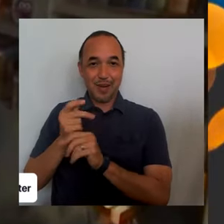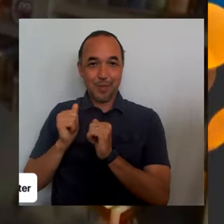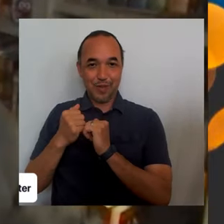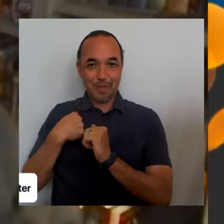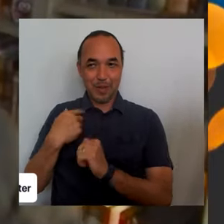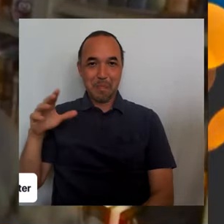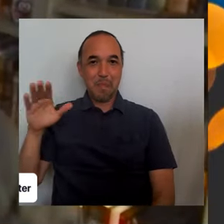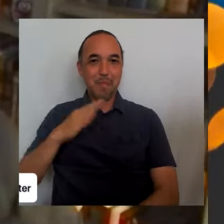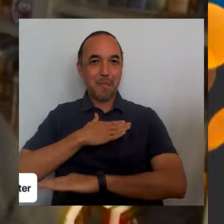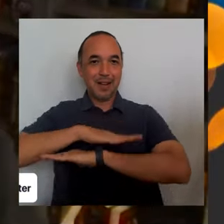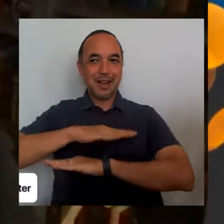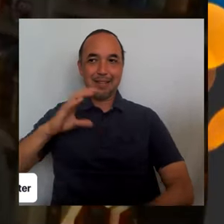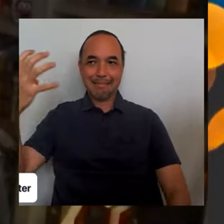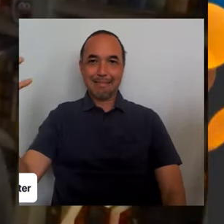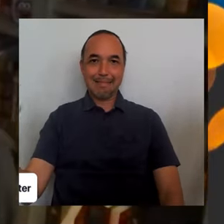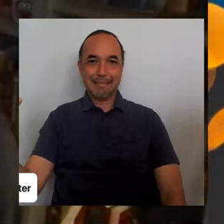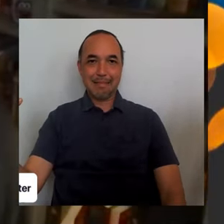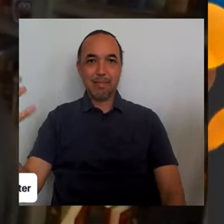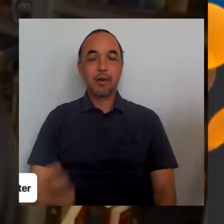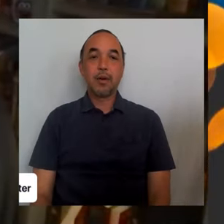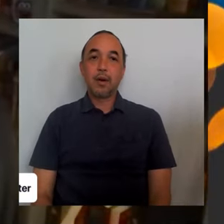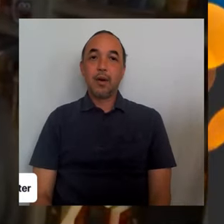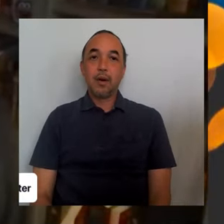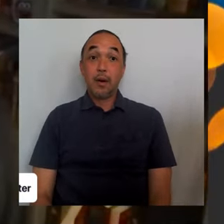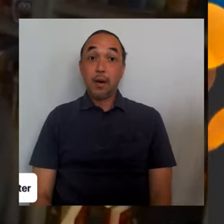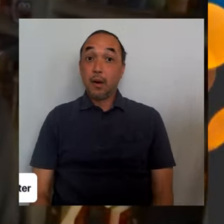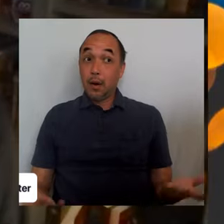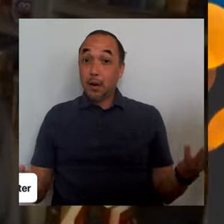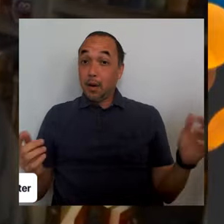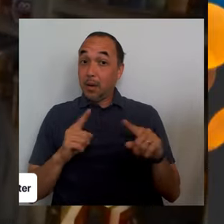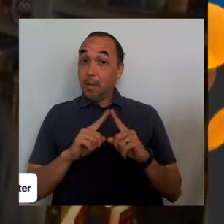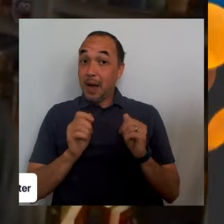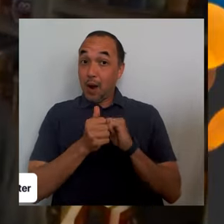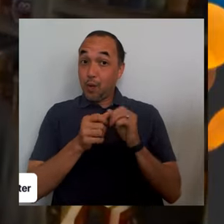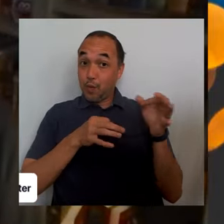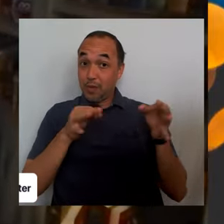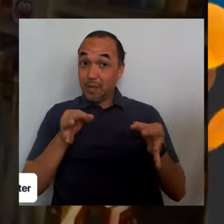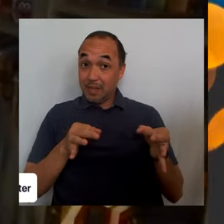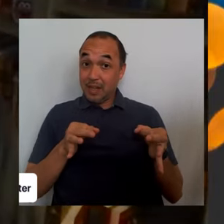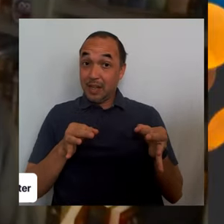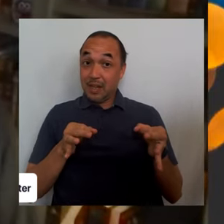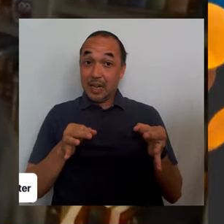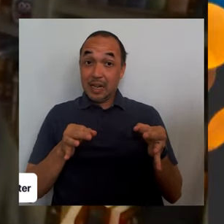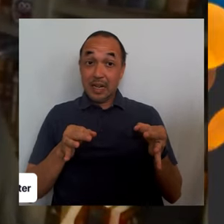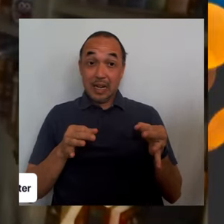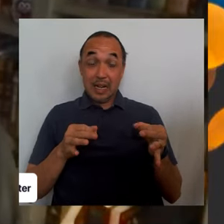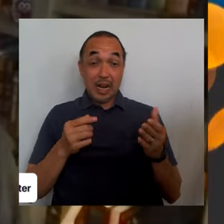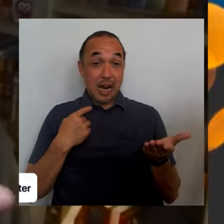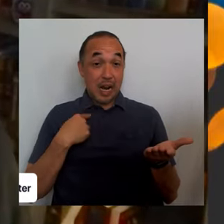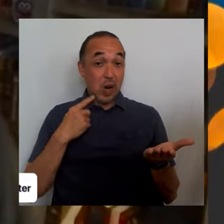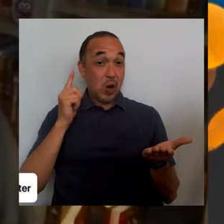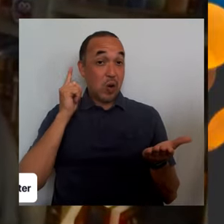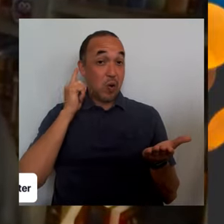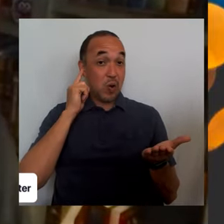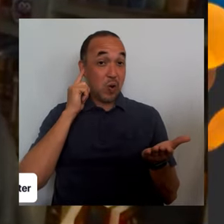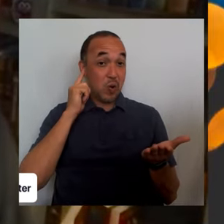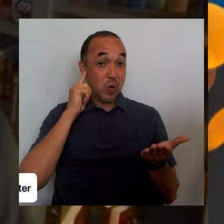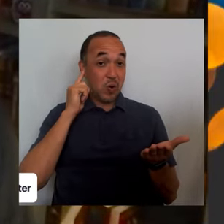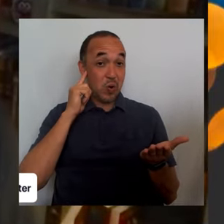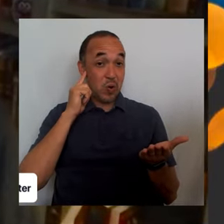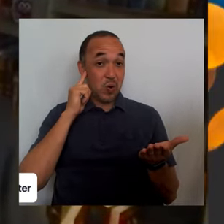case, I don't know how to explain it, but I did hear what sounded like somebody